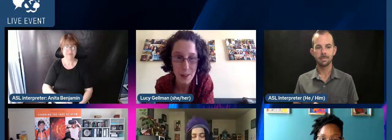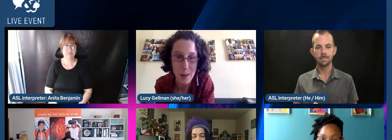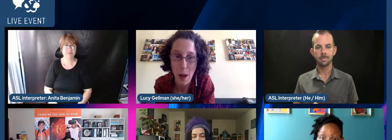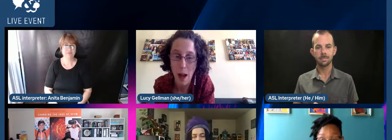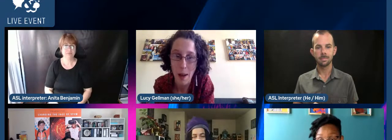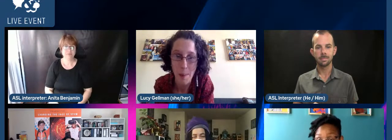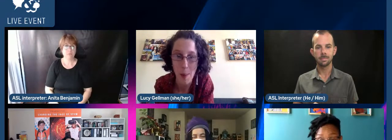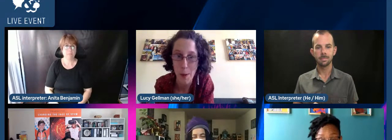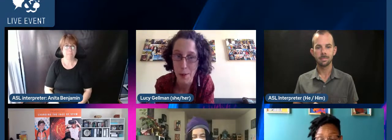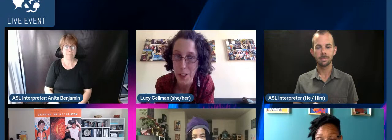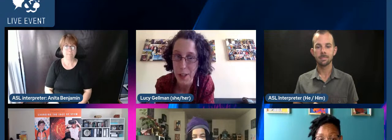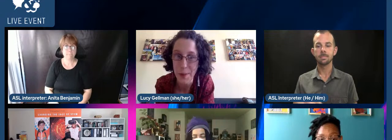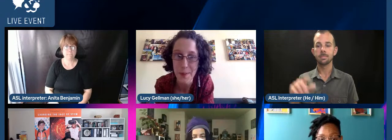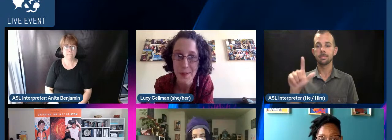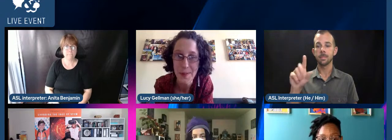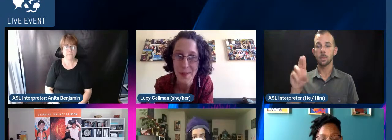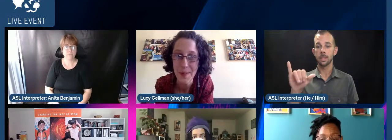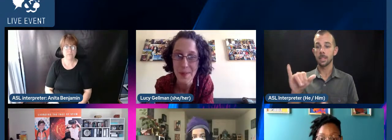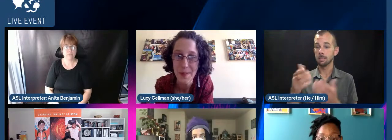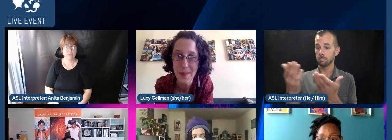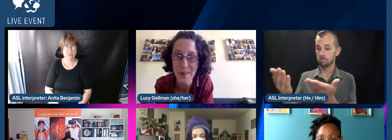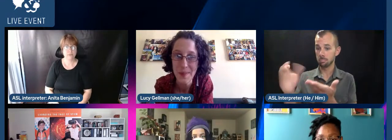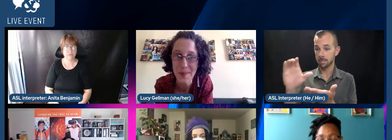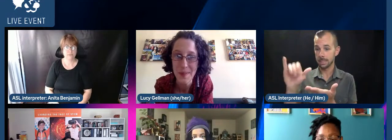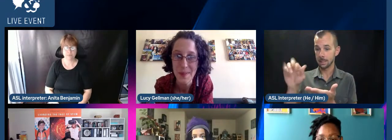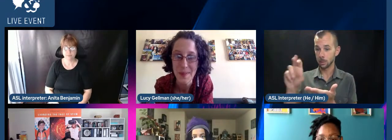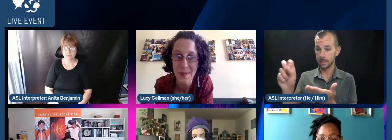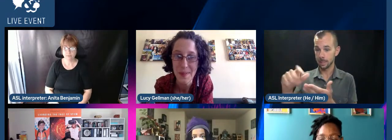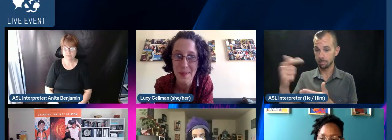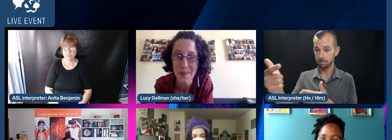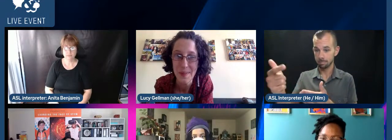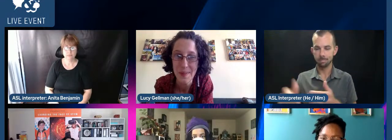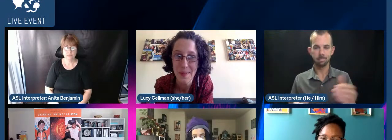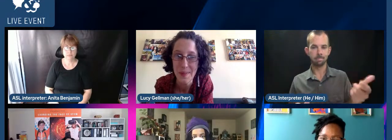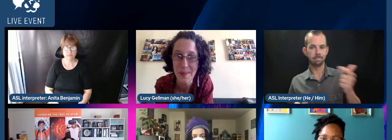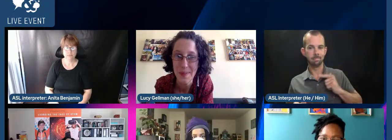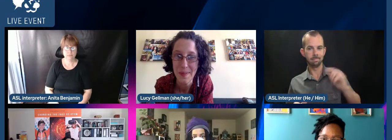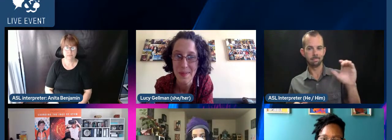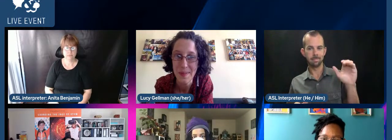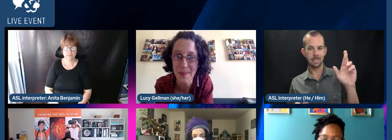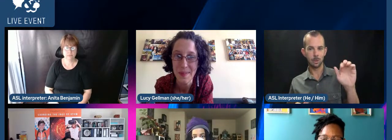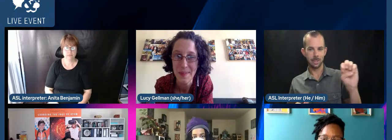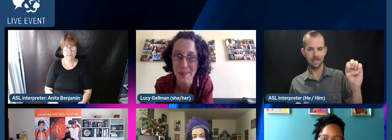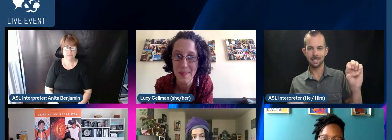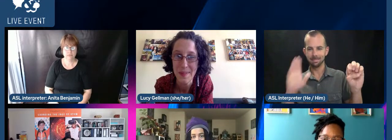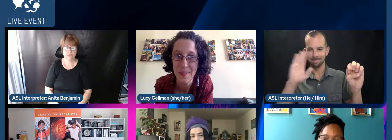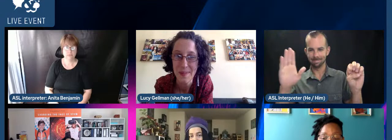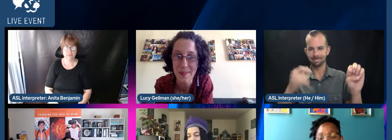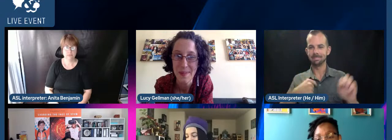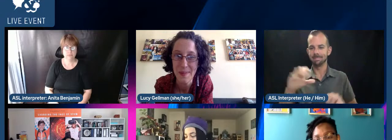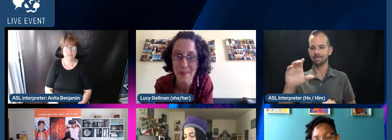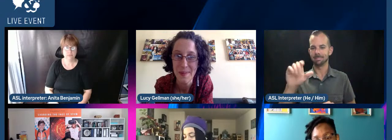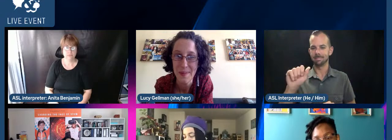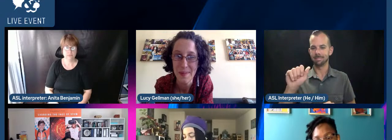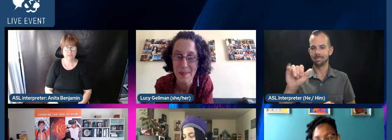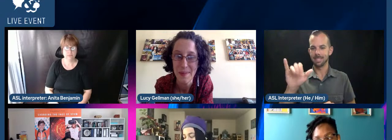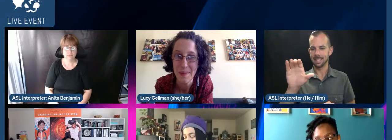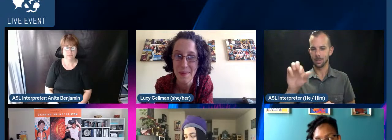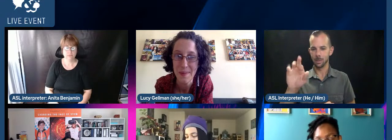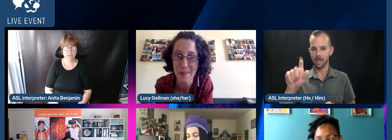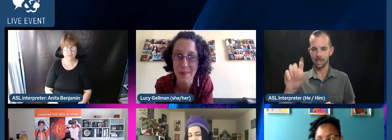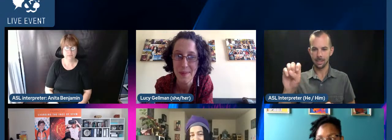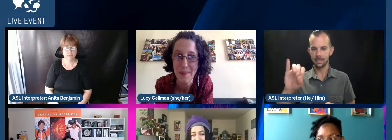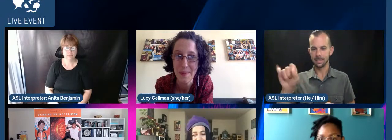Cyree, let's pop it over to you. Sure. Hi, I'm Cyree Jarelle Johnson. I use he, him